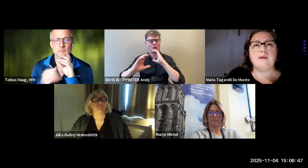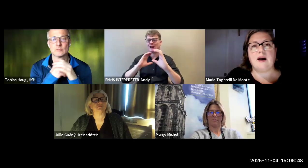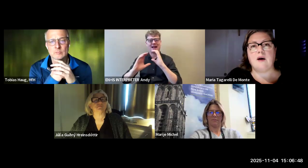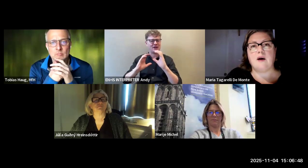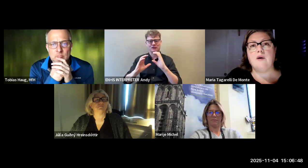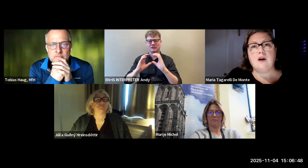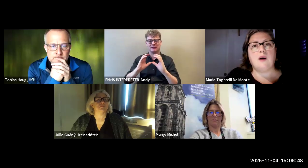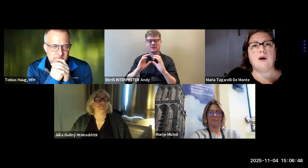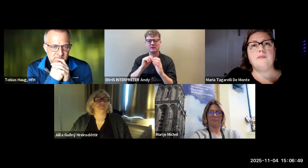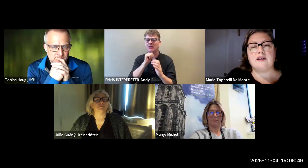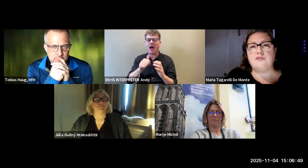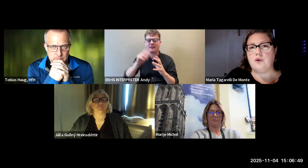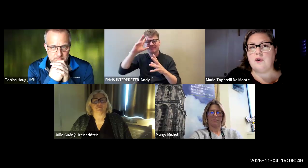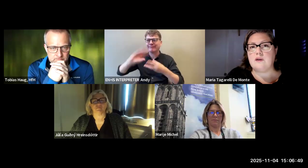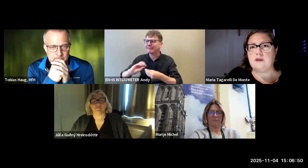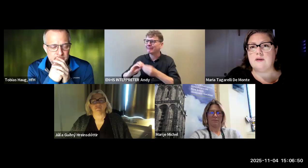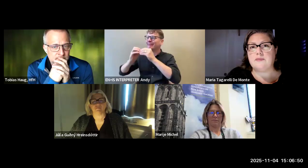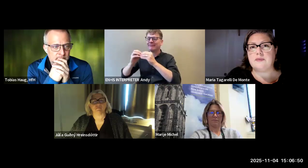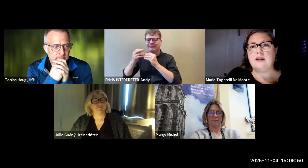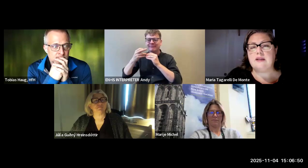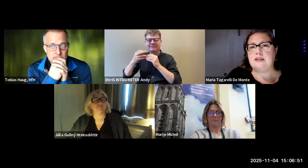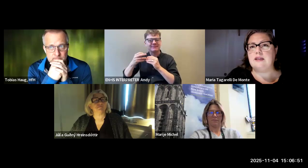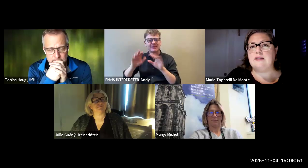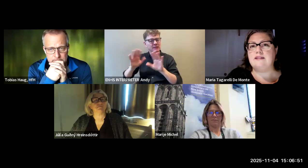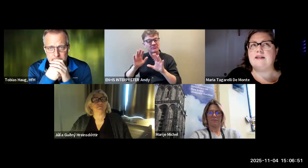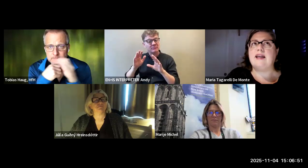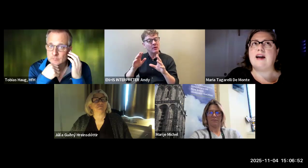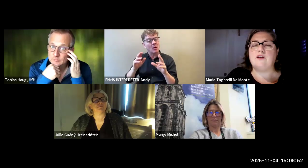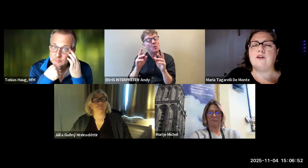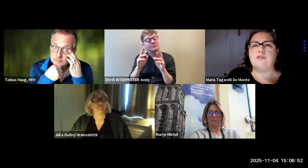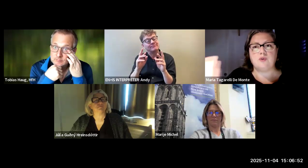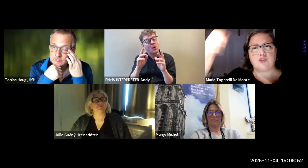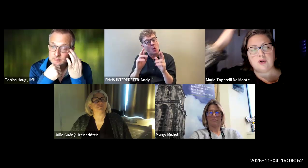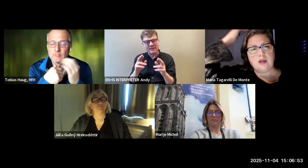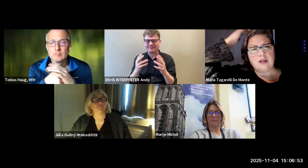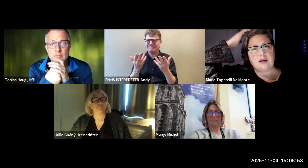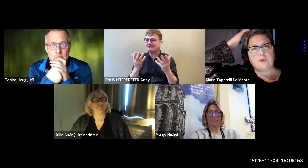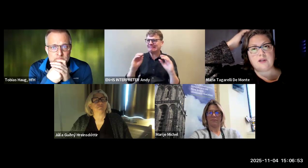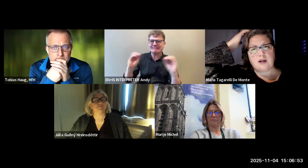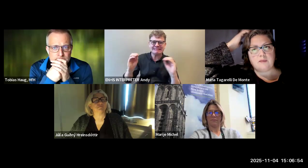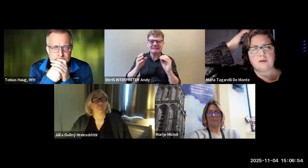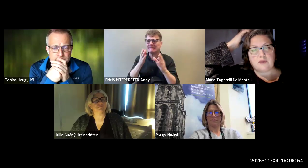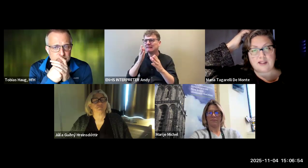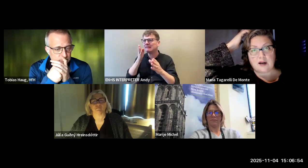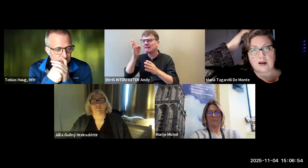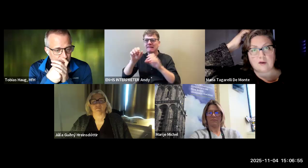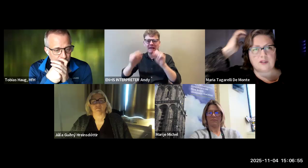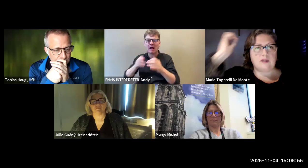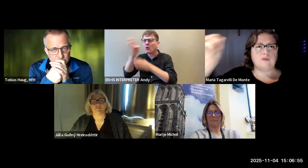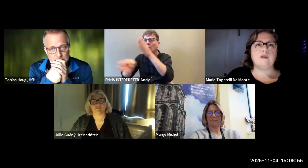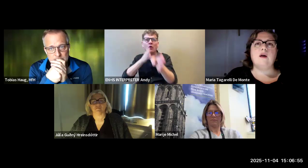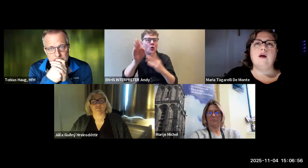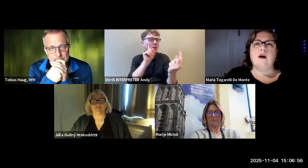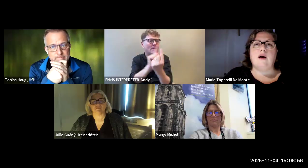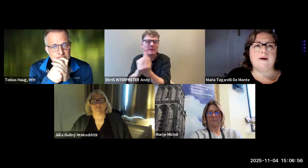and can somehow compensate for this lack of exposure that would come without